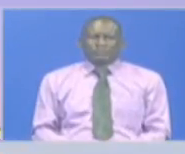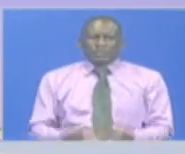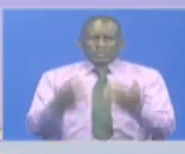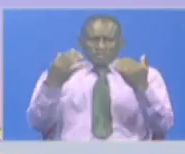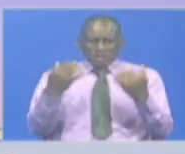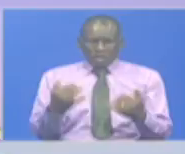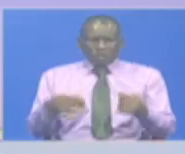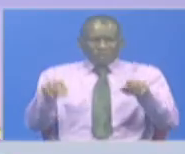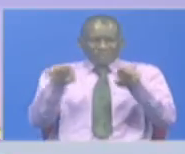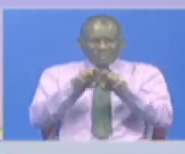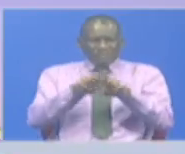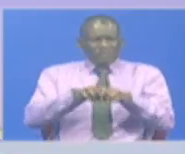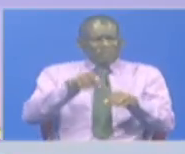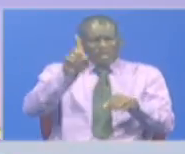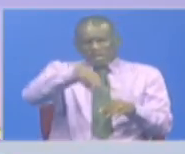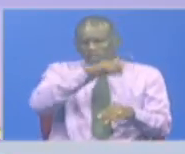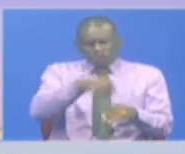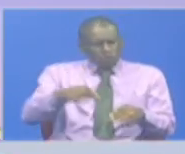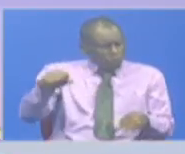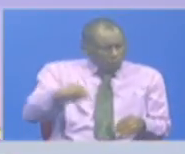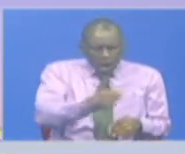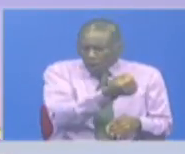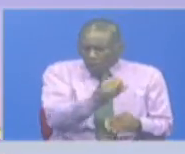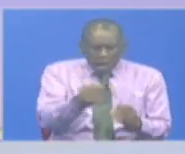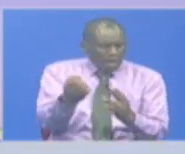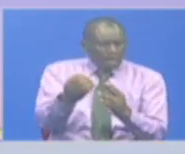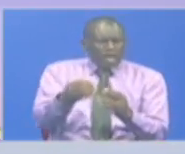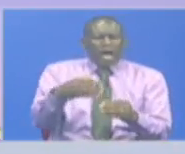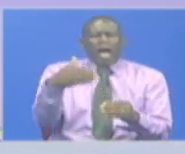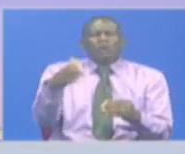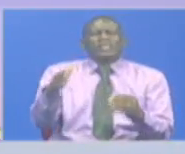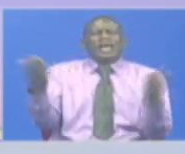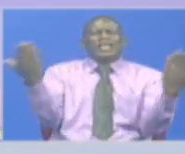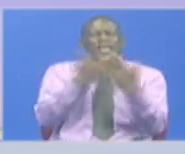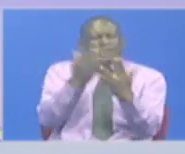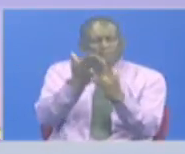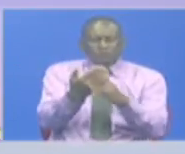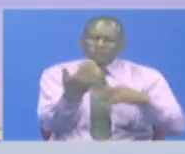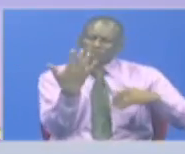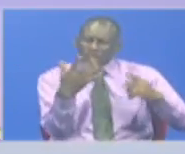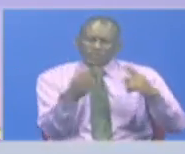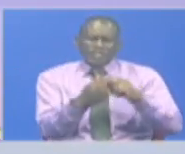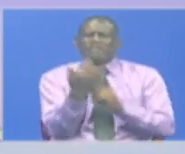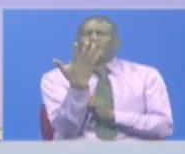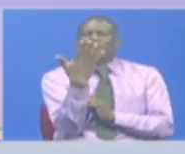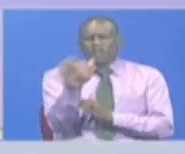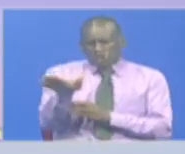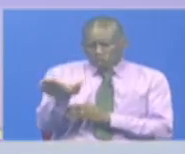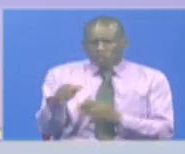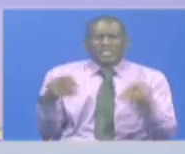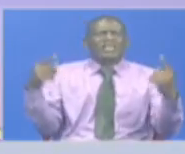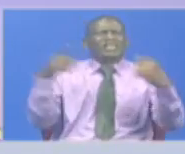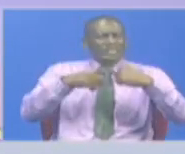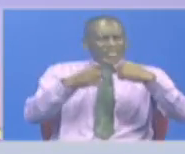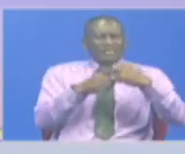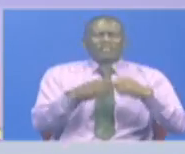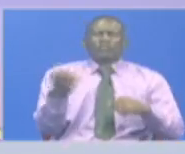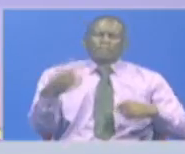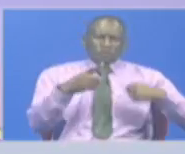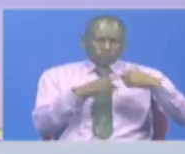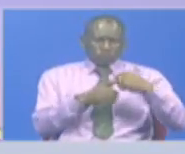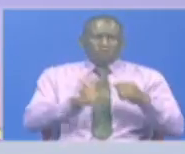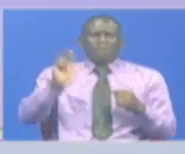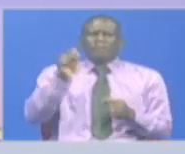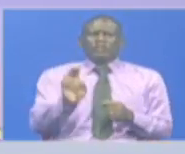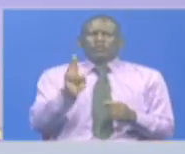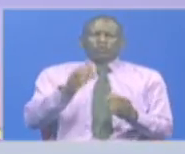still illegal to be moving around between 7 p.m. and 5 a.m., at least until the 6th of June. The president